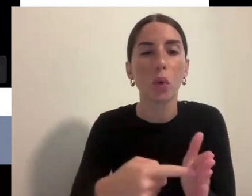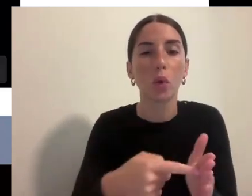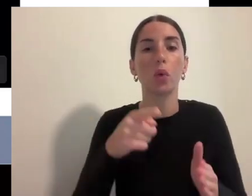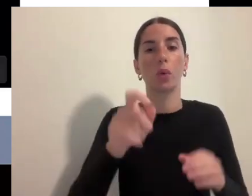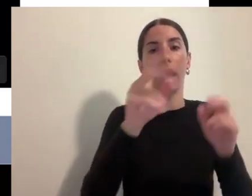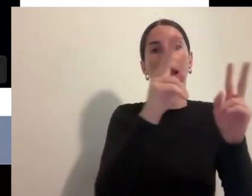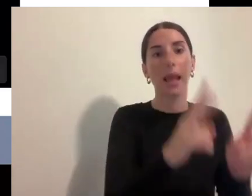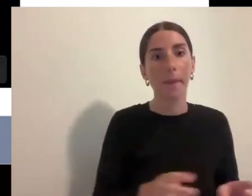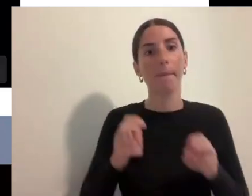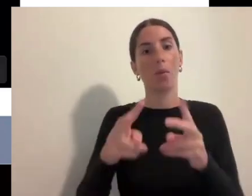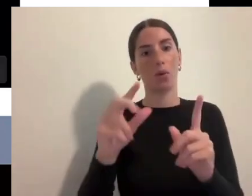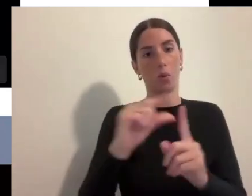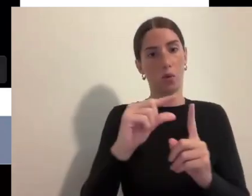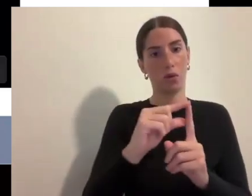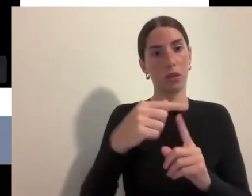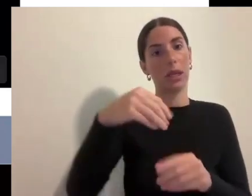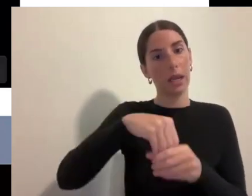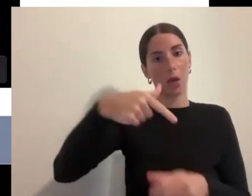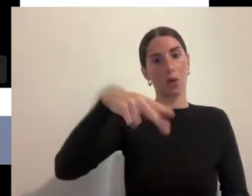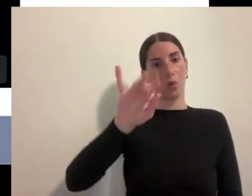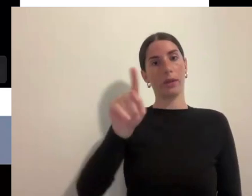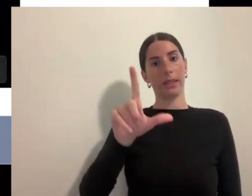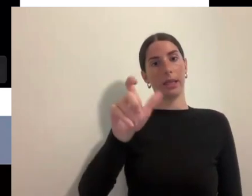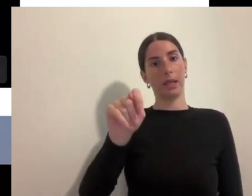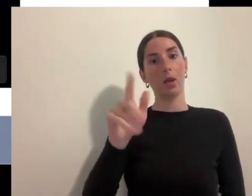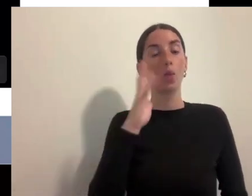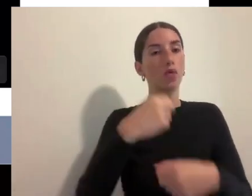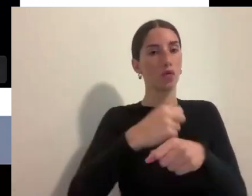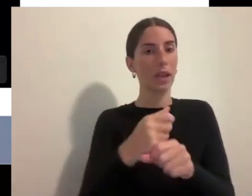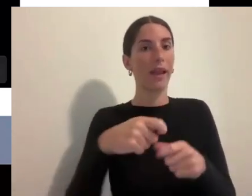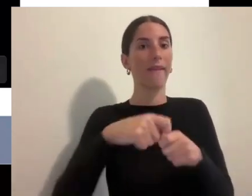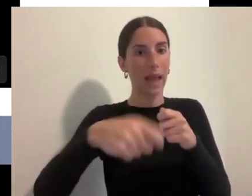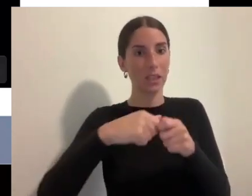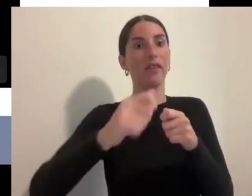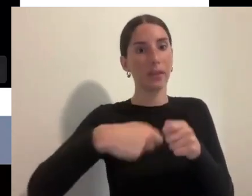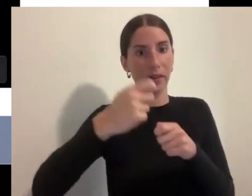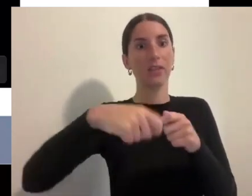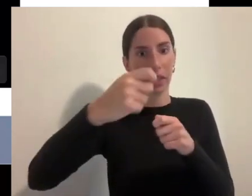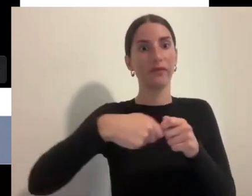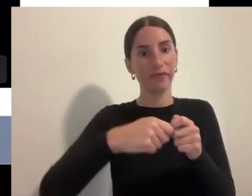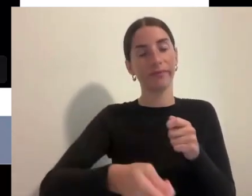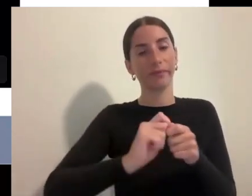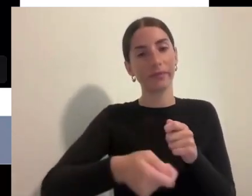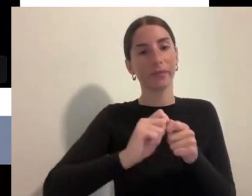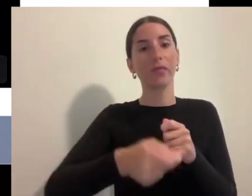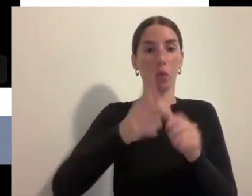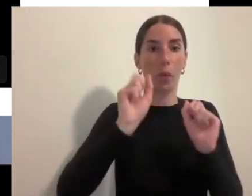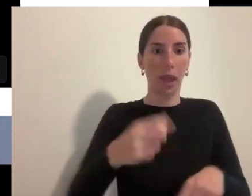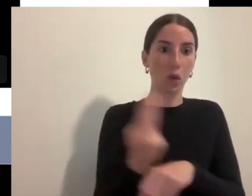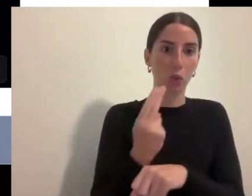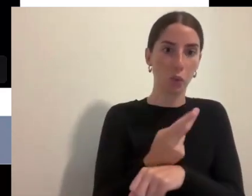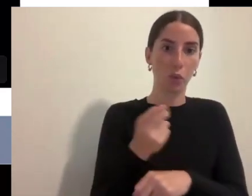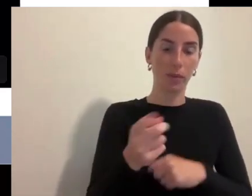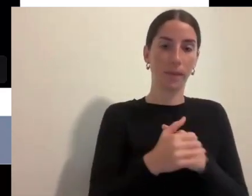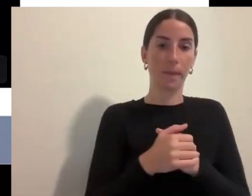into Quizlet, and you basically create flashcards that you can use. Let's see the list. Here are the flashcards,